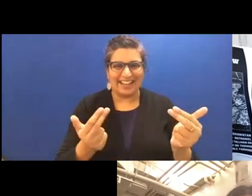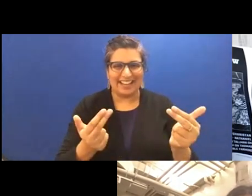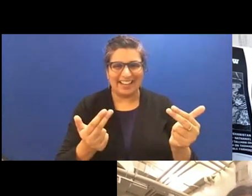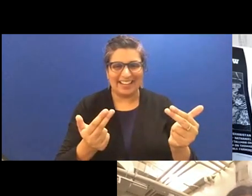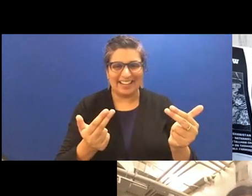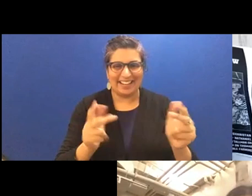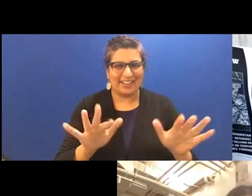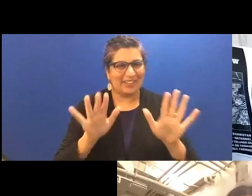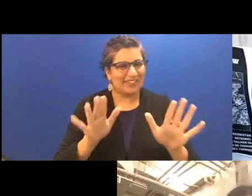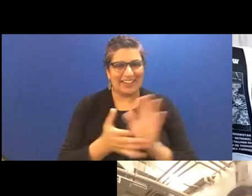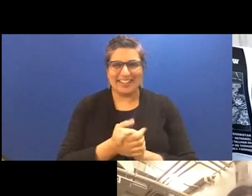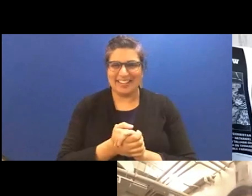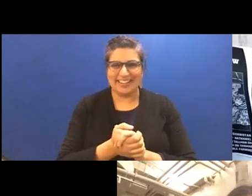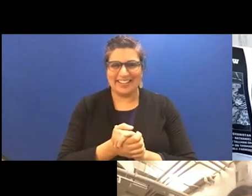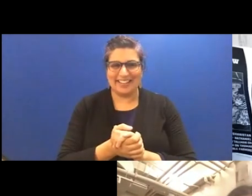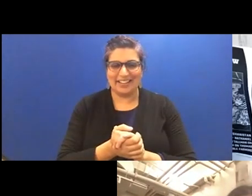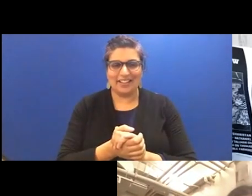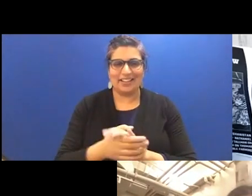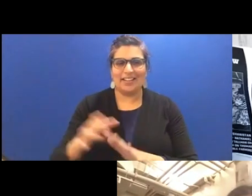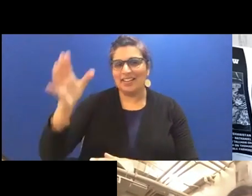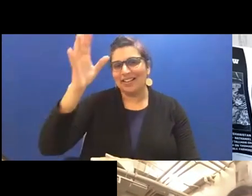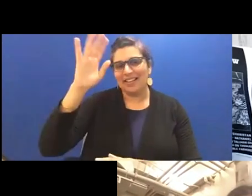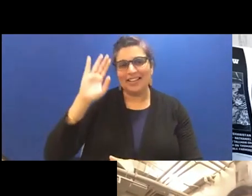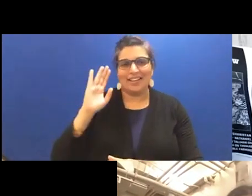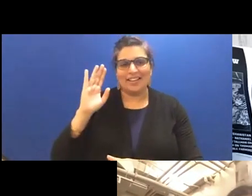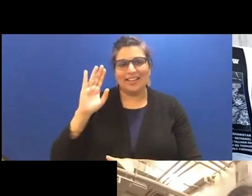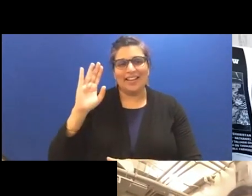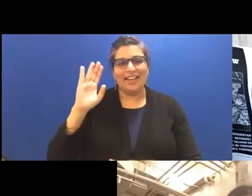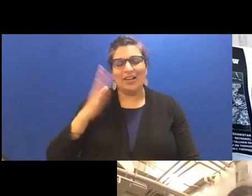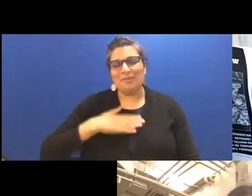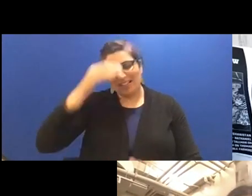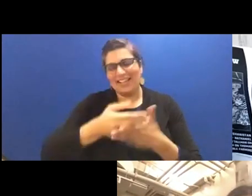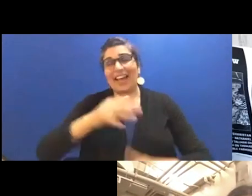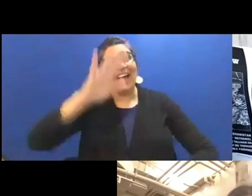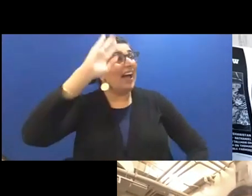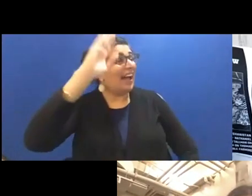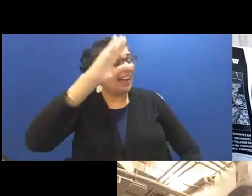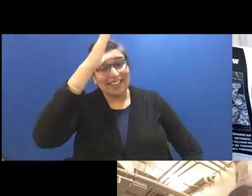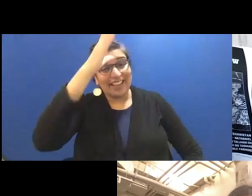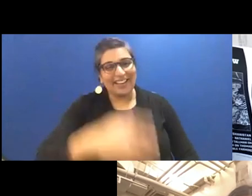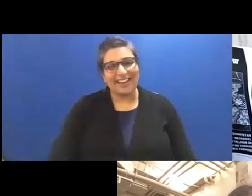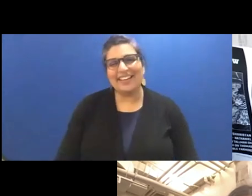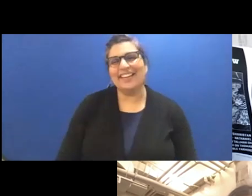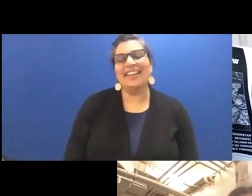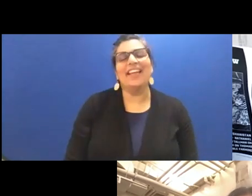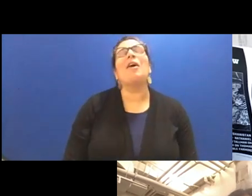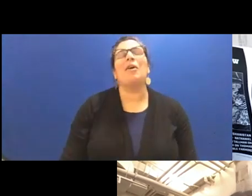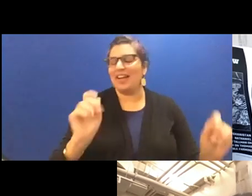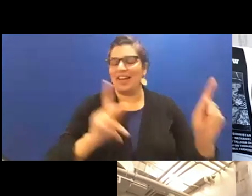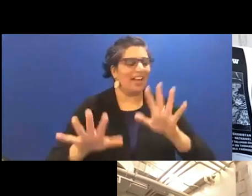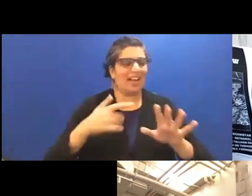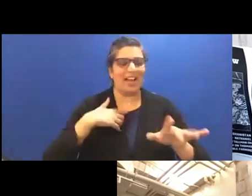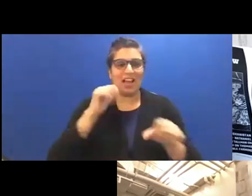This is great. Yeah. Yeah, I hear my son going, hi, Dad, in the background. Okay, sorry about that. Okay, how do I create home? So I work